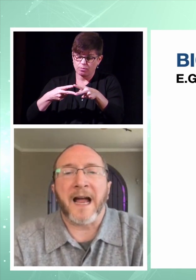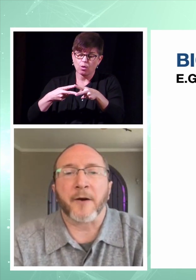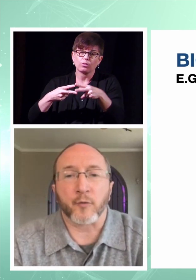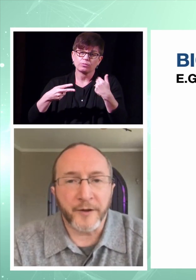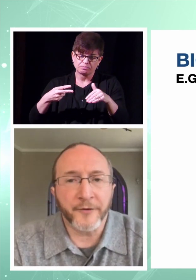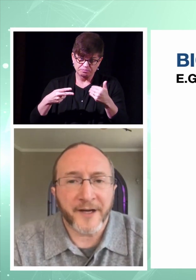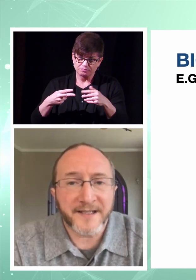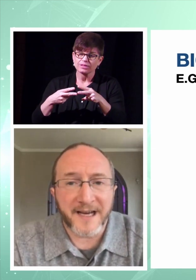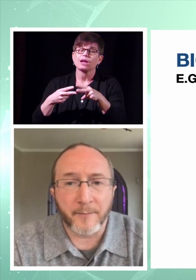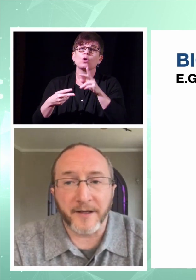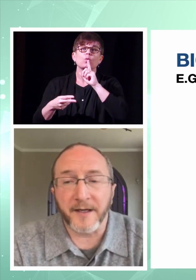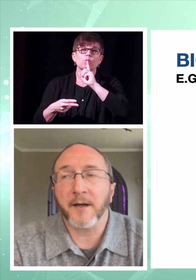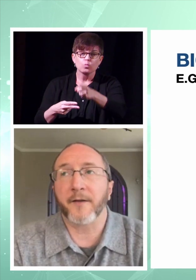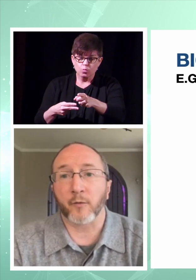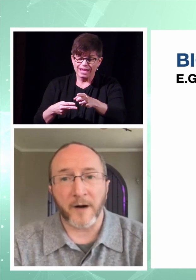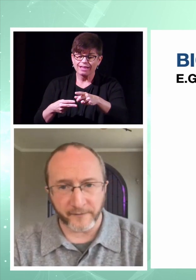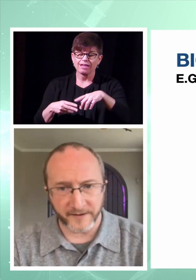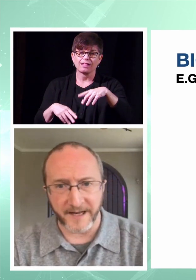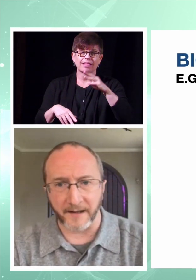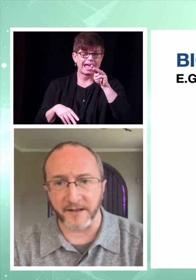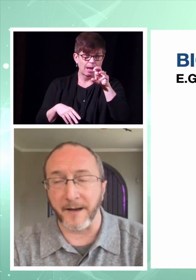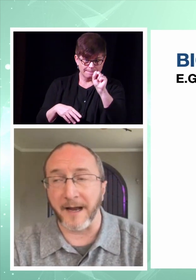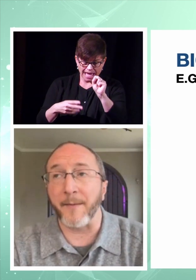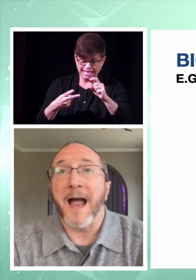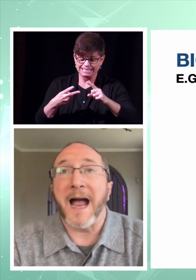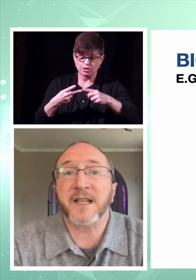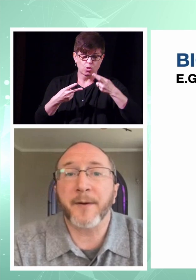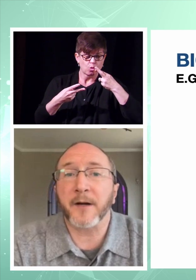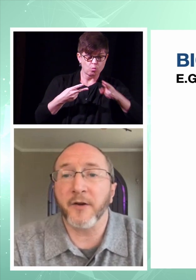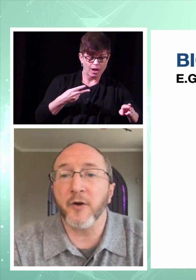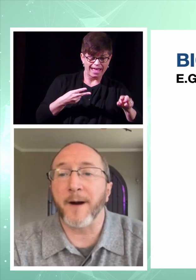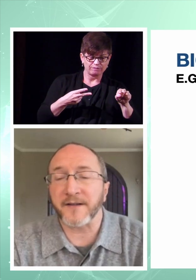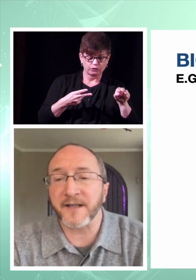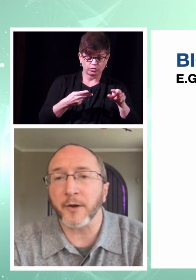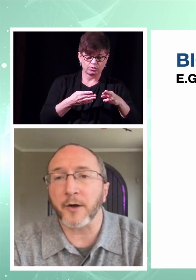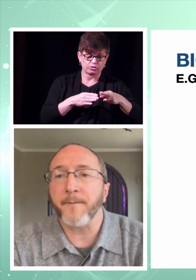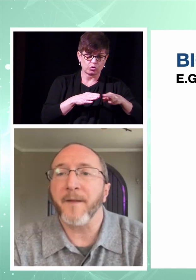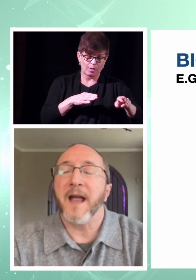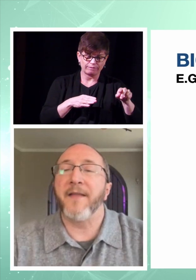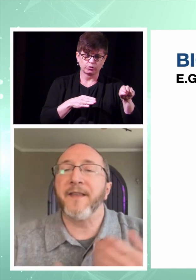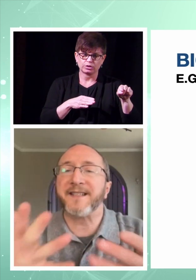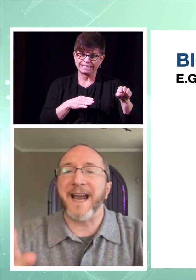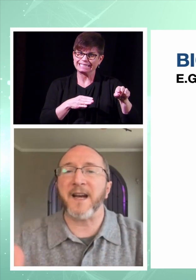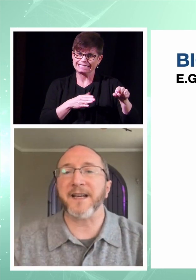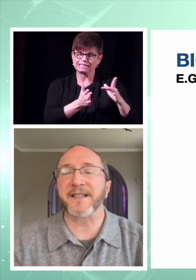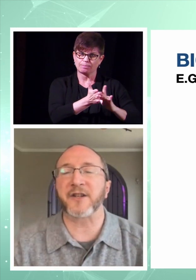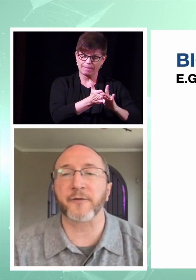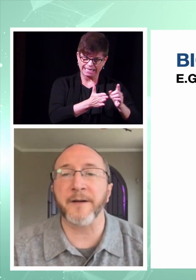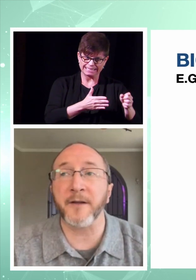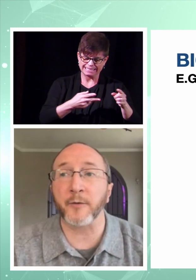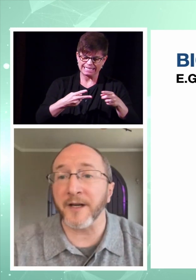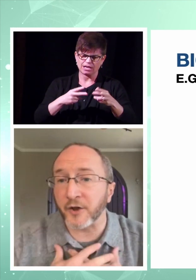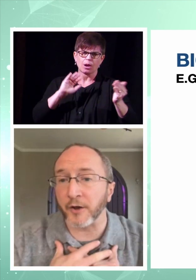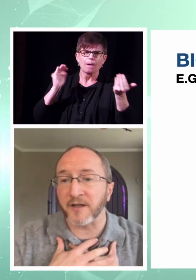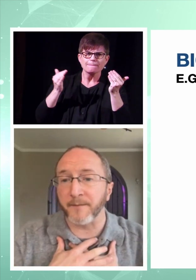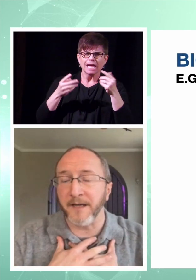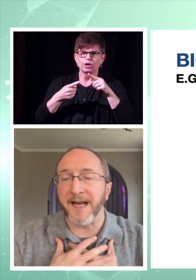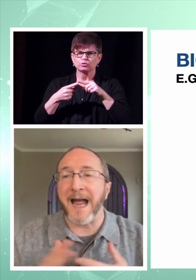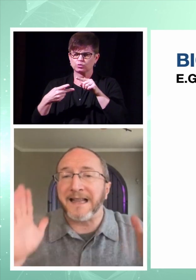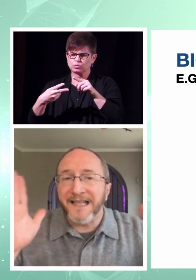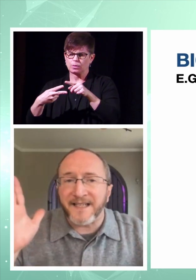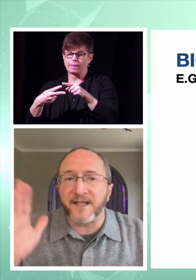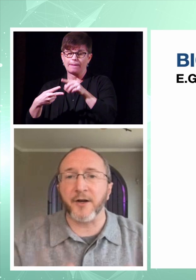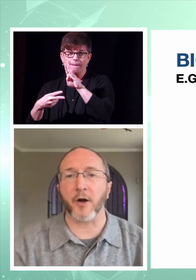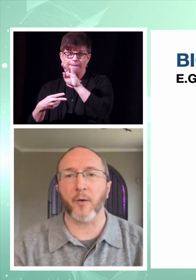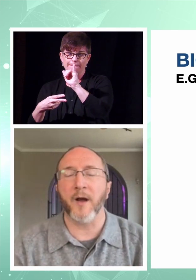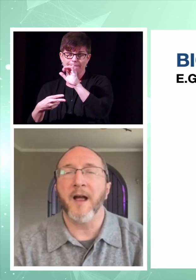looking at real Tysabri, the reference natalizumab, as compared to the new biosimilar. And this data is extremely reassuring to me,